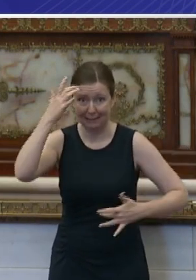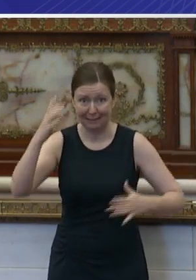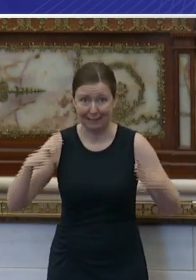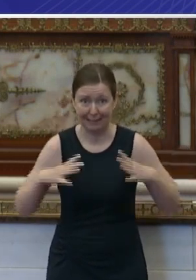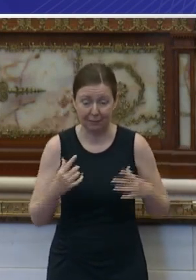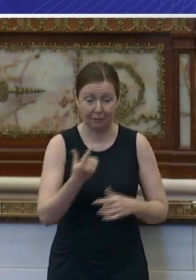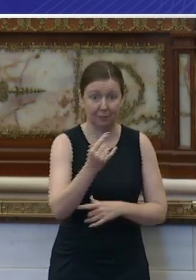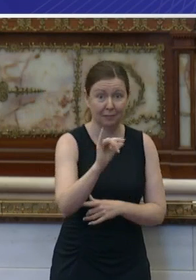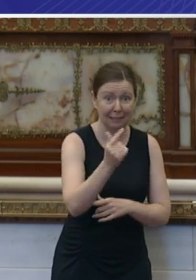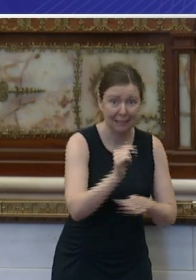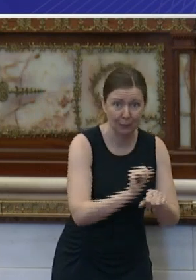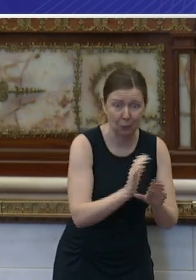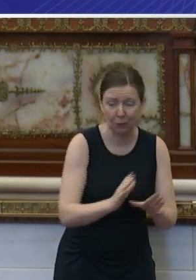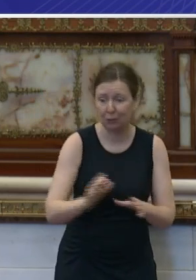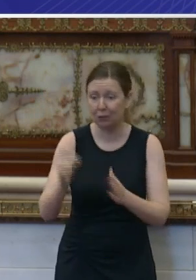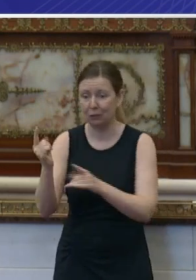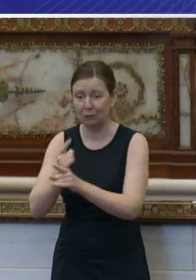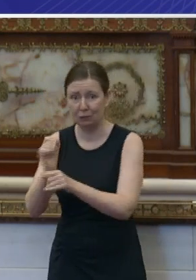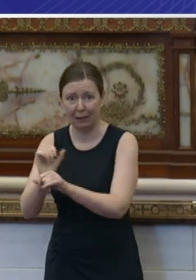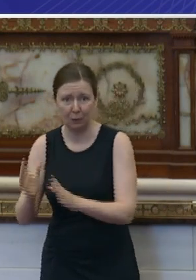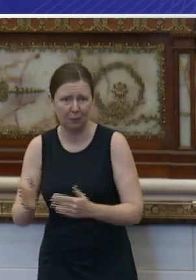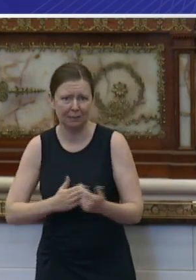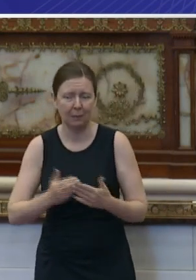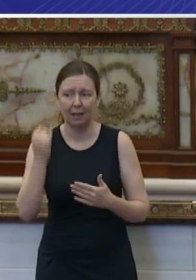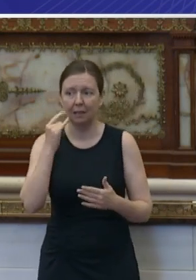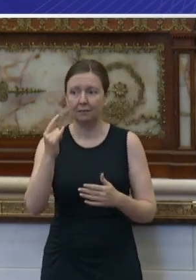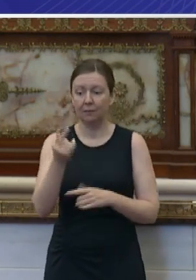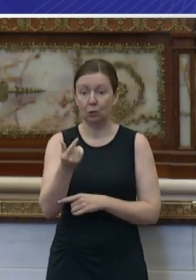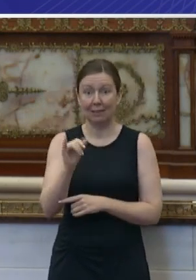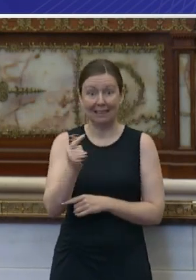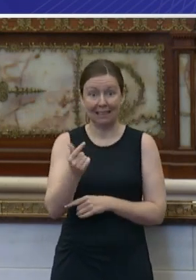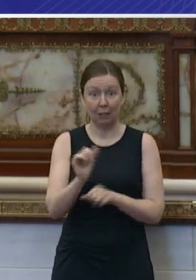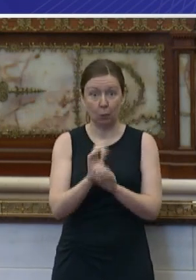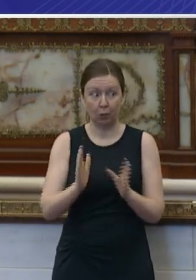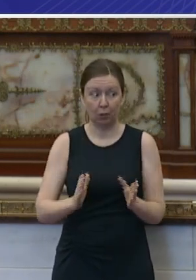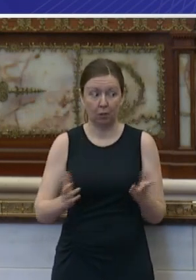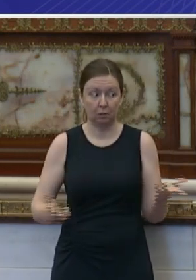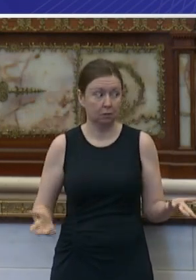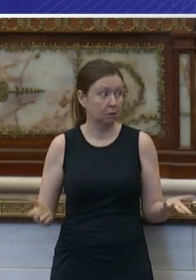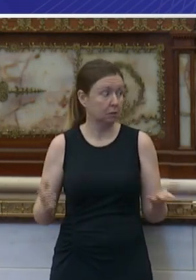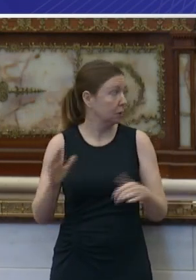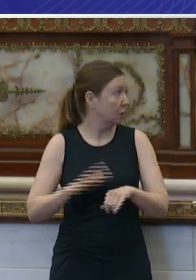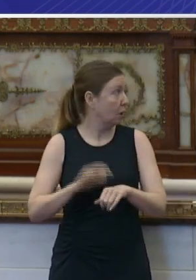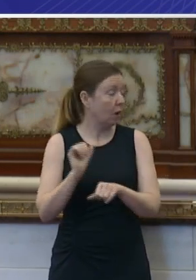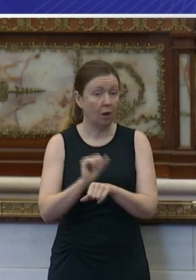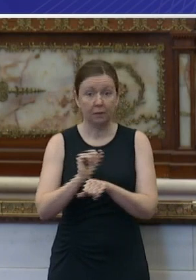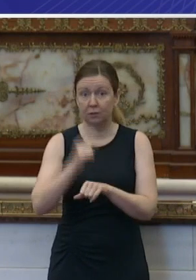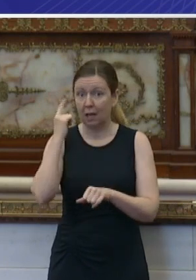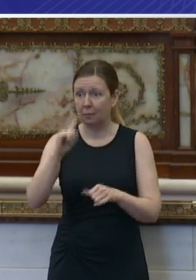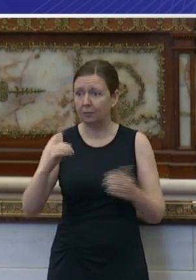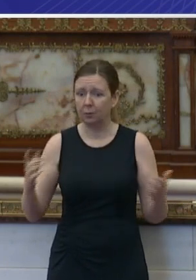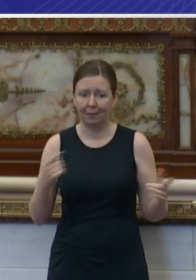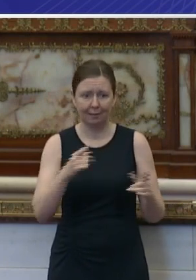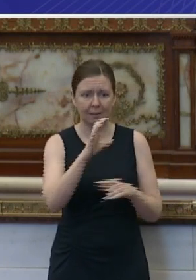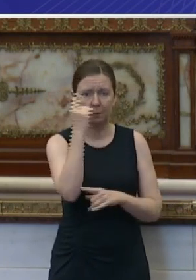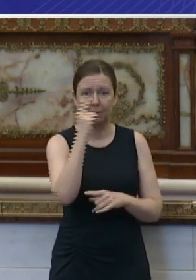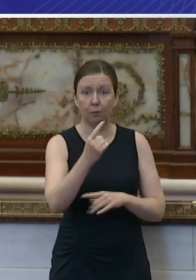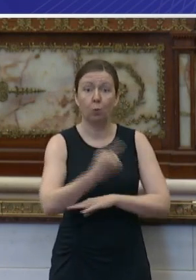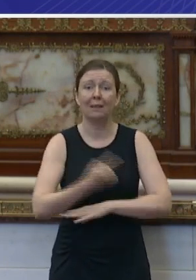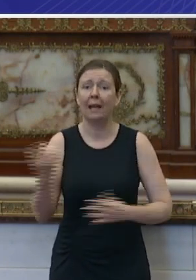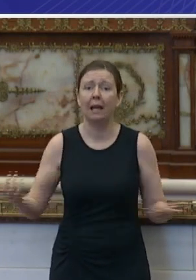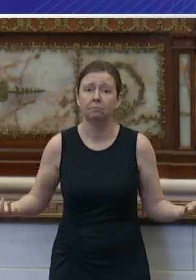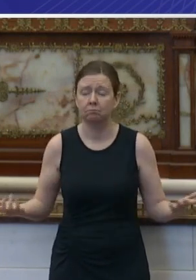whether you're a regular worker, whatever. And so imagine if you're a gig worker and you've only been on the job for this particular company for a